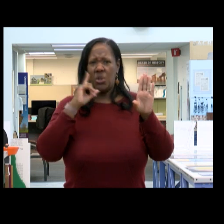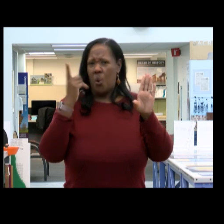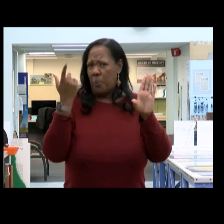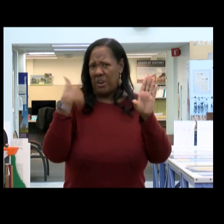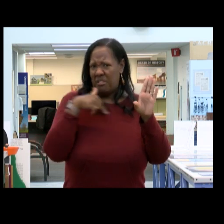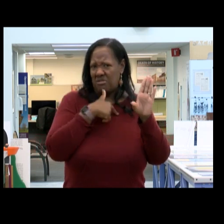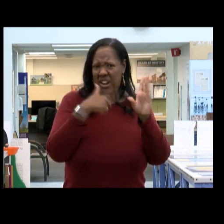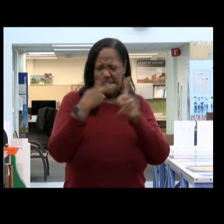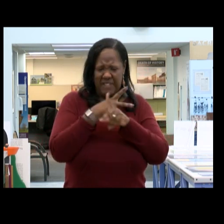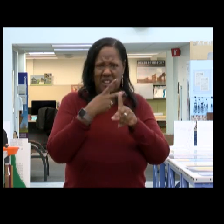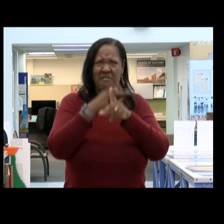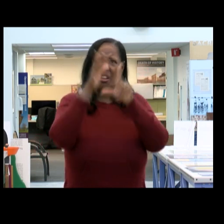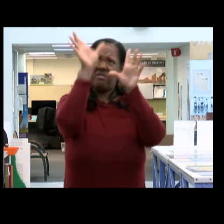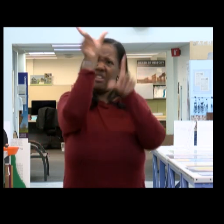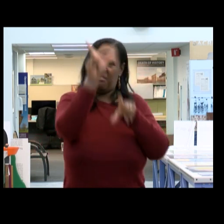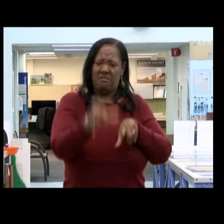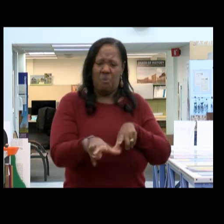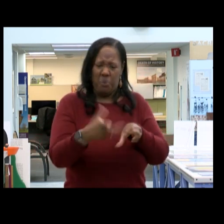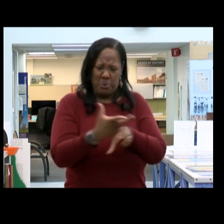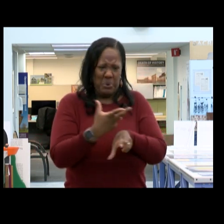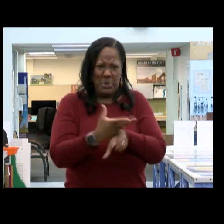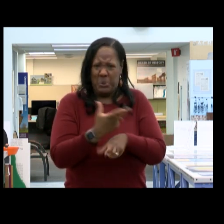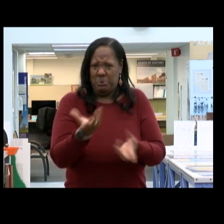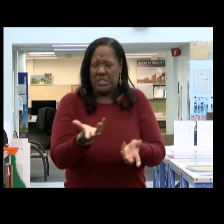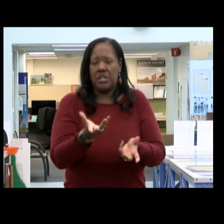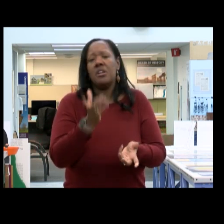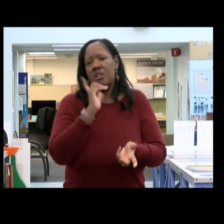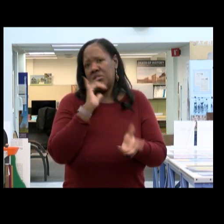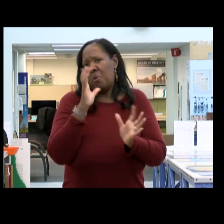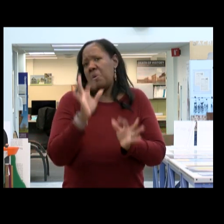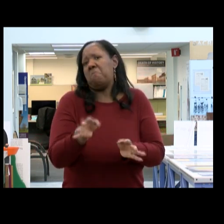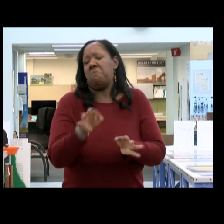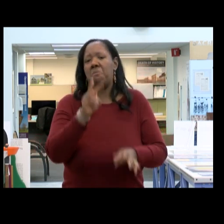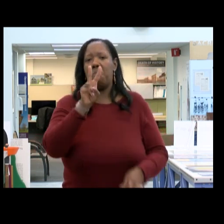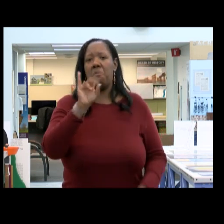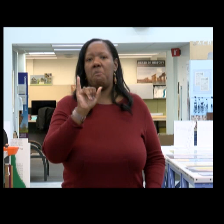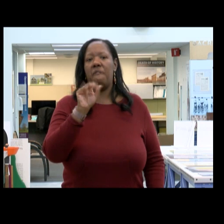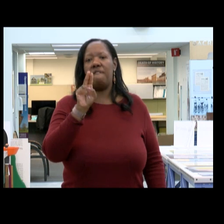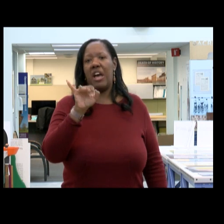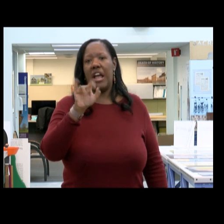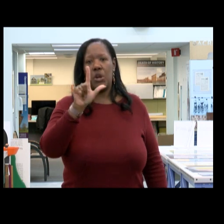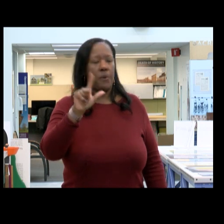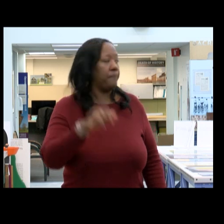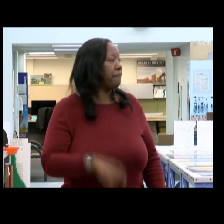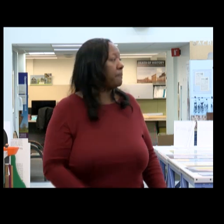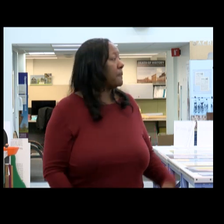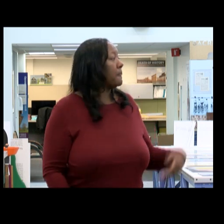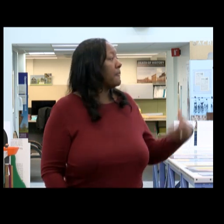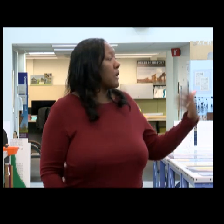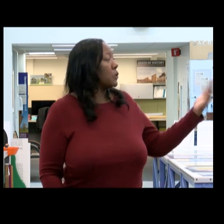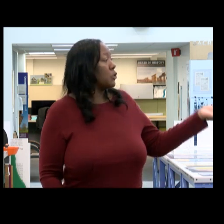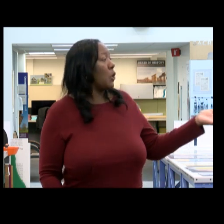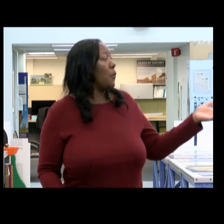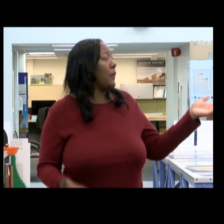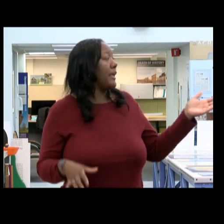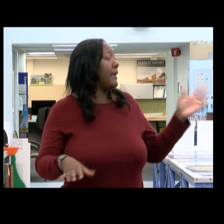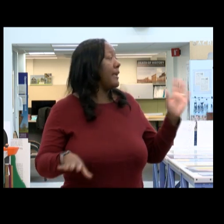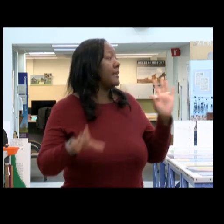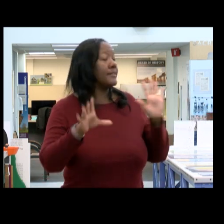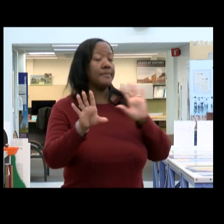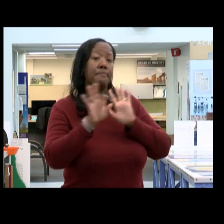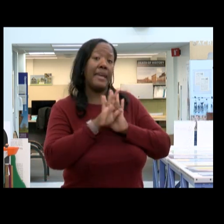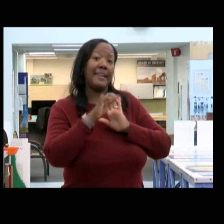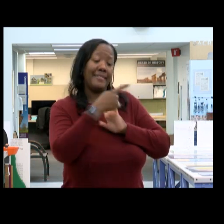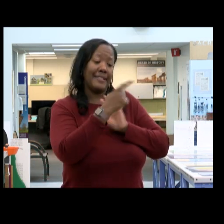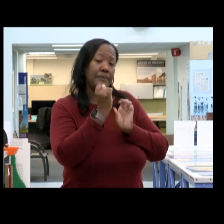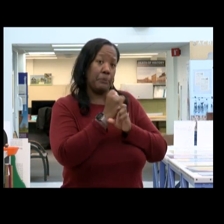that material? And I didn't want to use a vinyl. And so we decided to go with this product made by Neenah. And the unique part about it